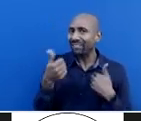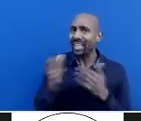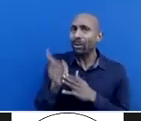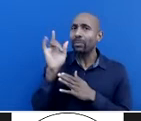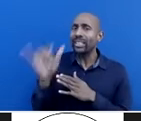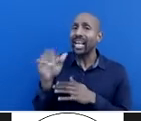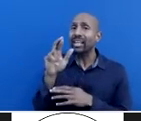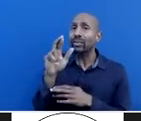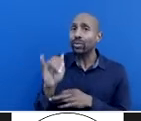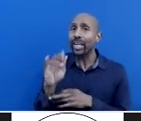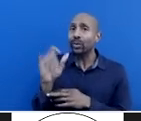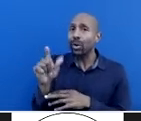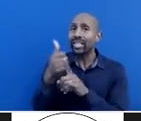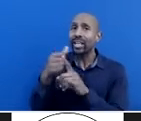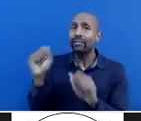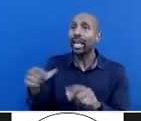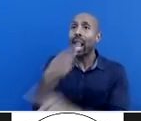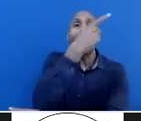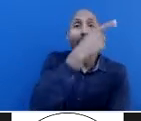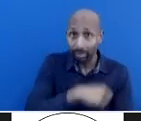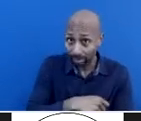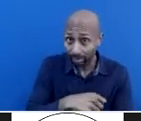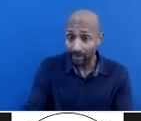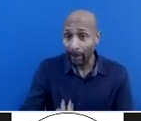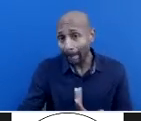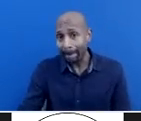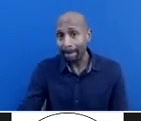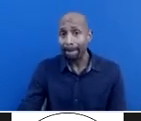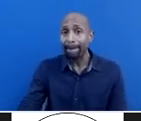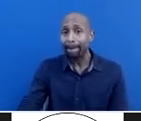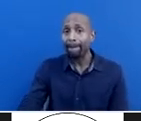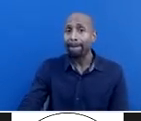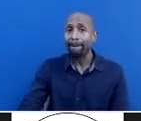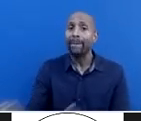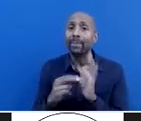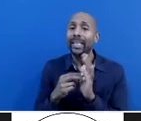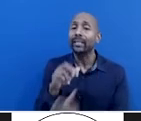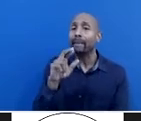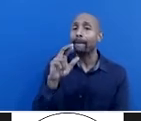it's not just having the ritual per se, but like it's the ritual and something else. Because I'm thinking,